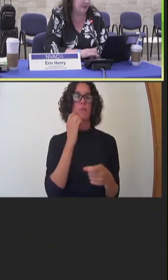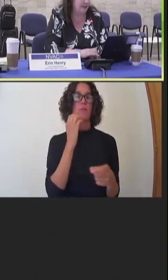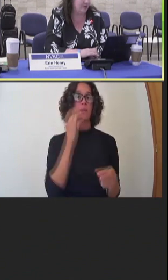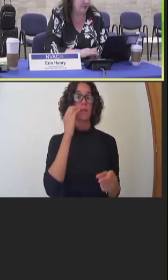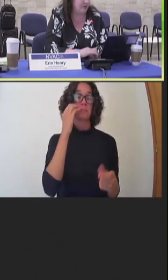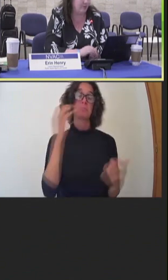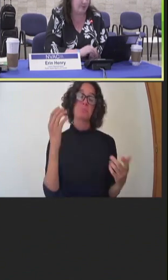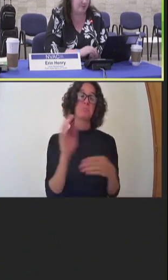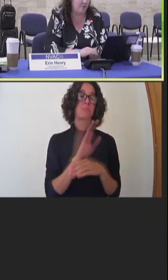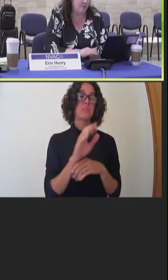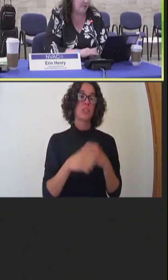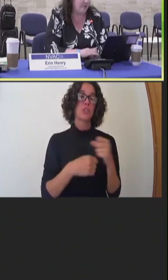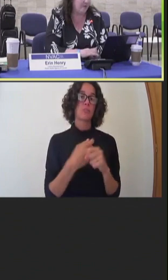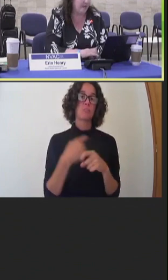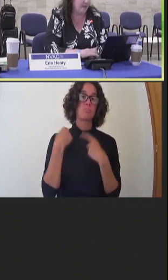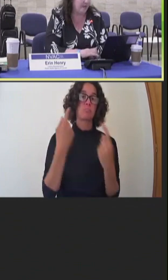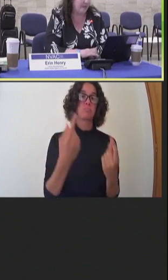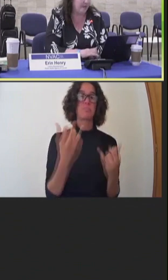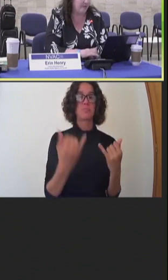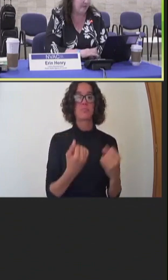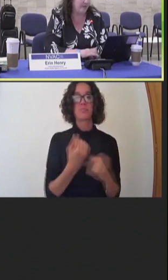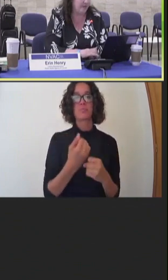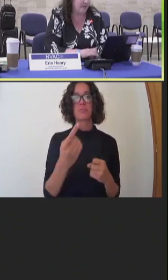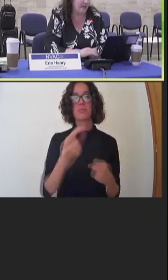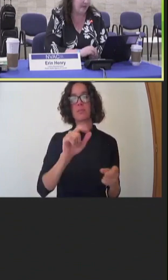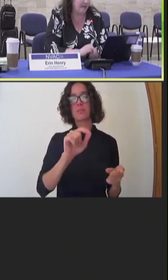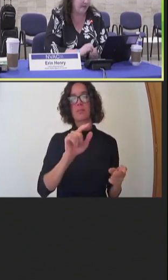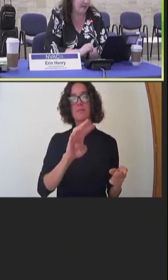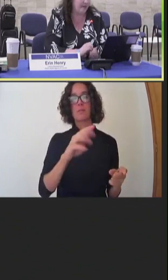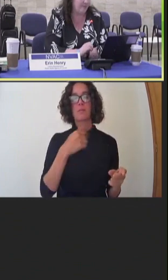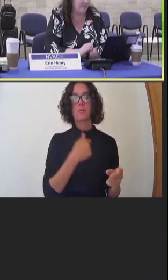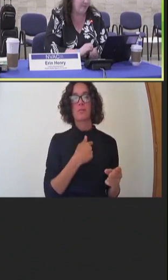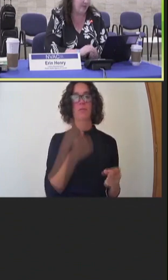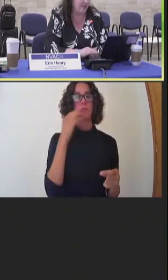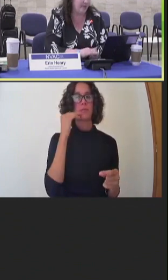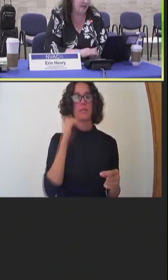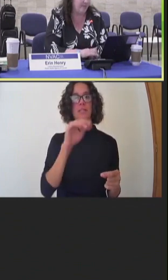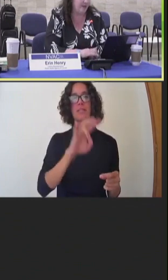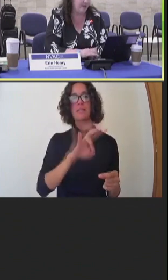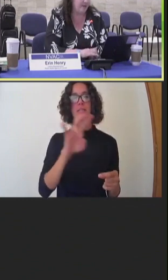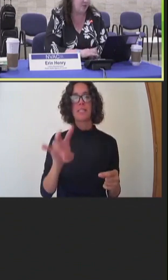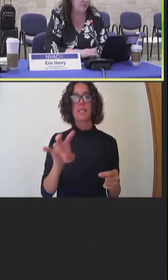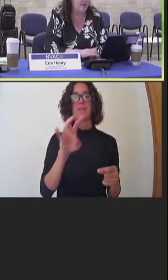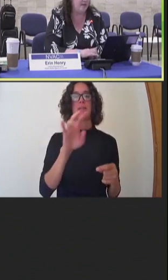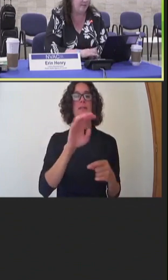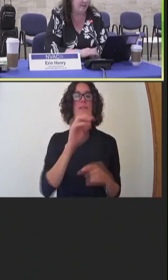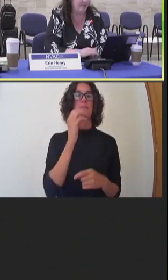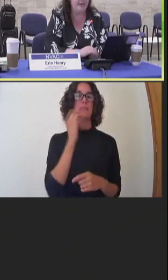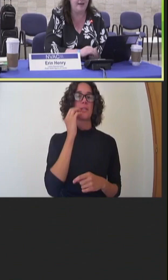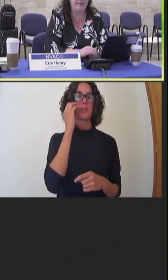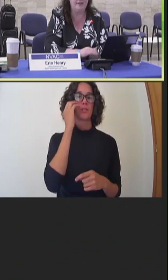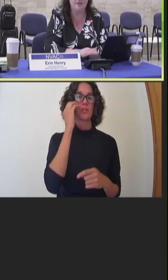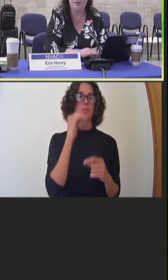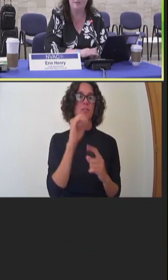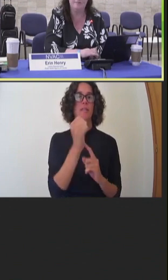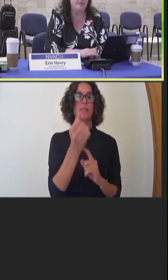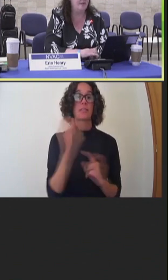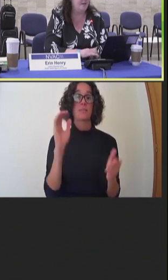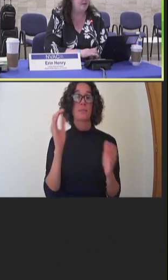date in 2024. We've had 77 measles cases reported. That compares to 12 that we had last